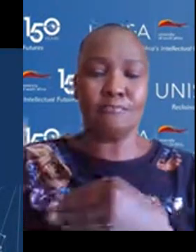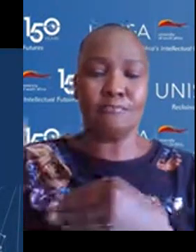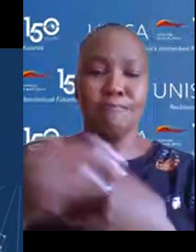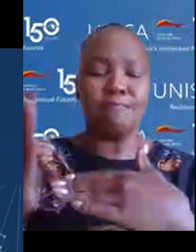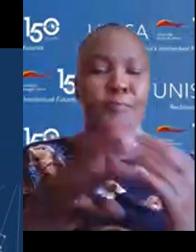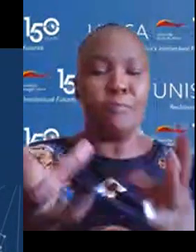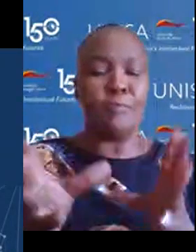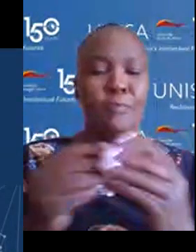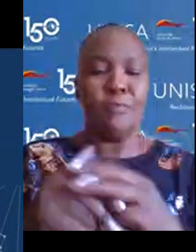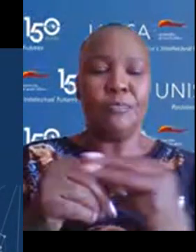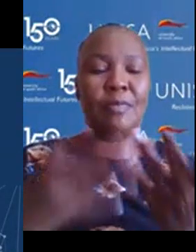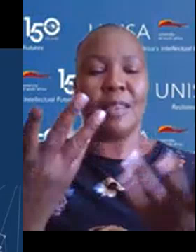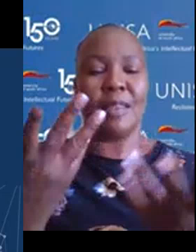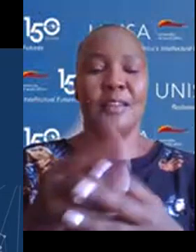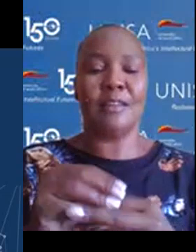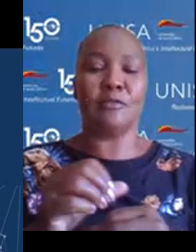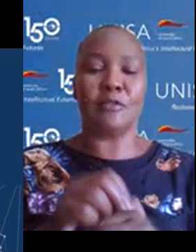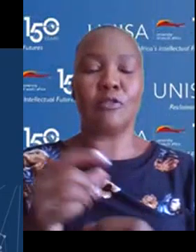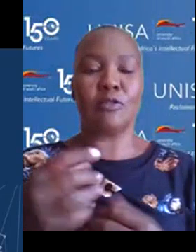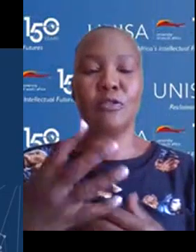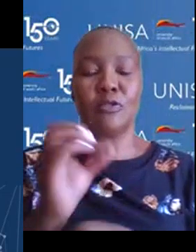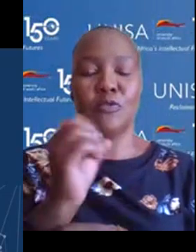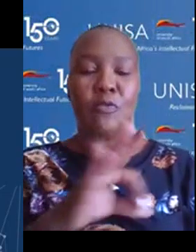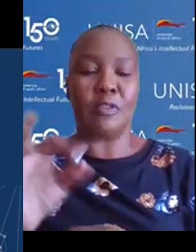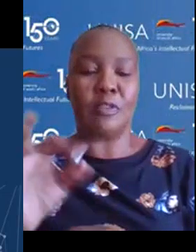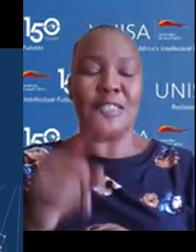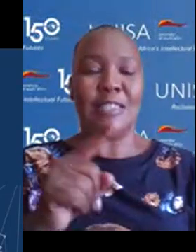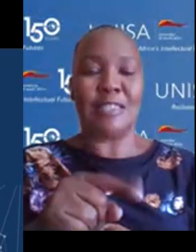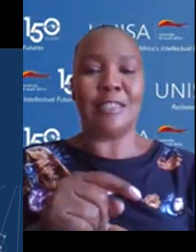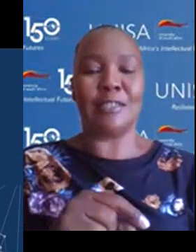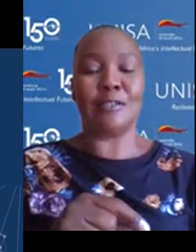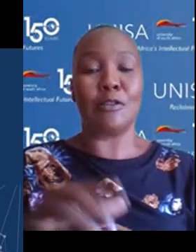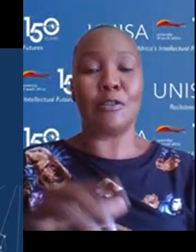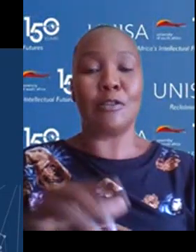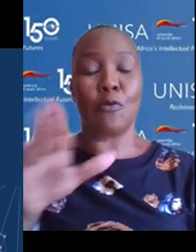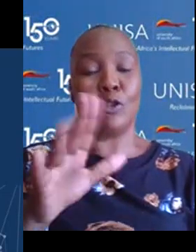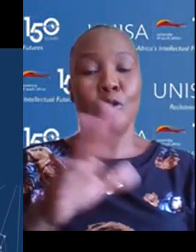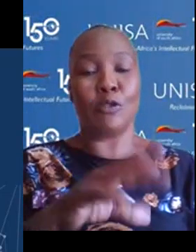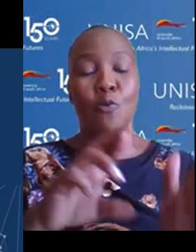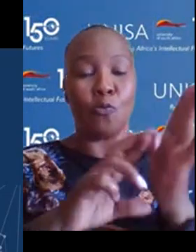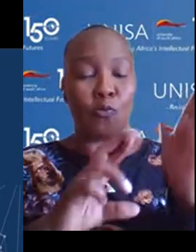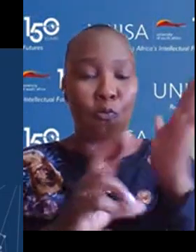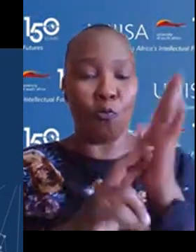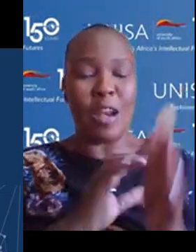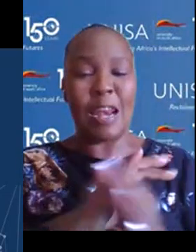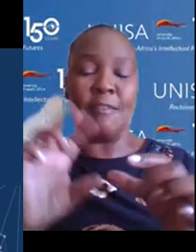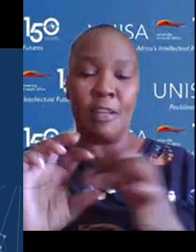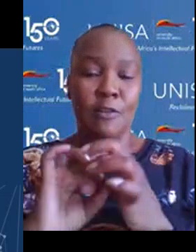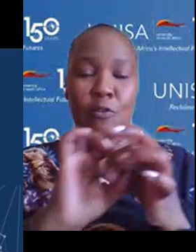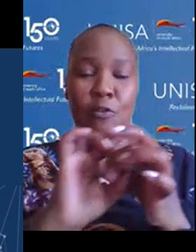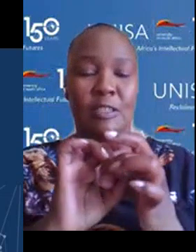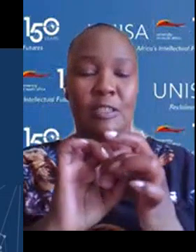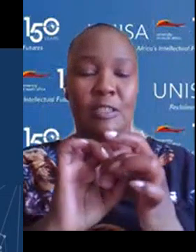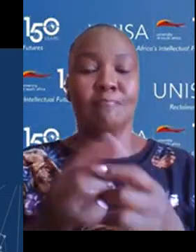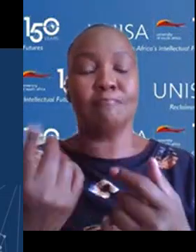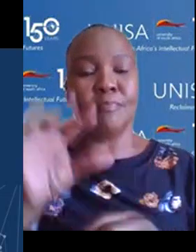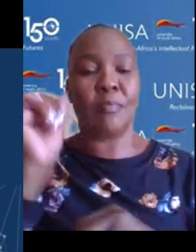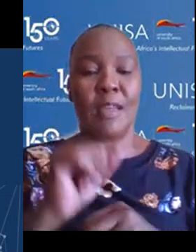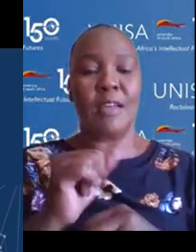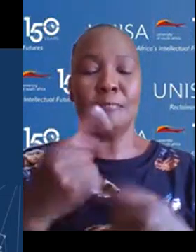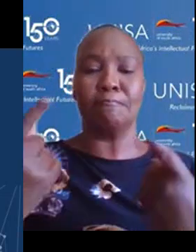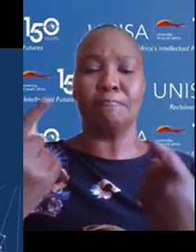computer. Just please make sure it's switched off. That's the golden rule of A+. Never have it connected. So yes, you got all these